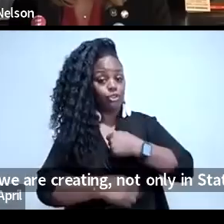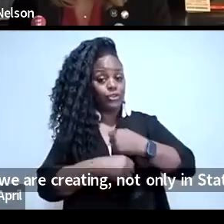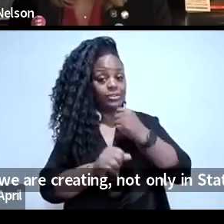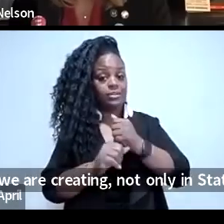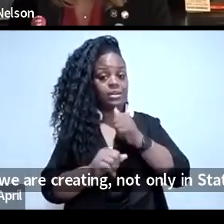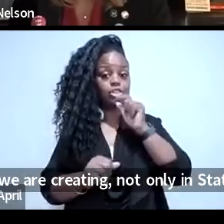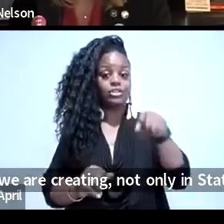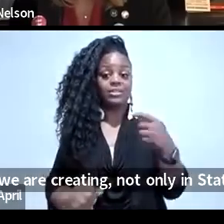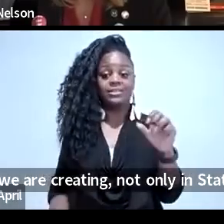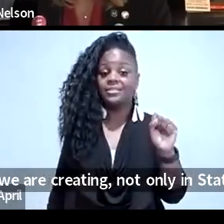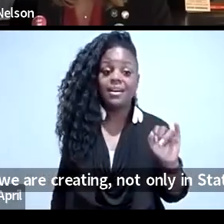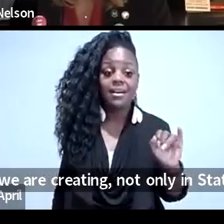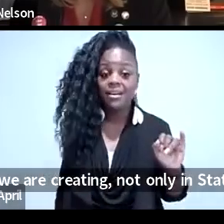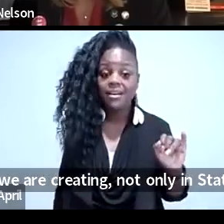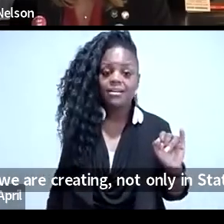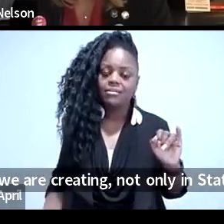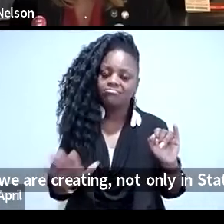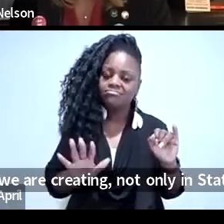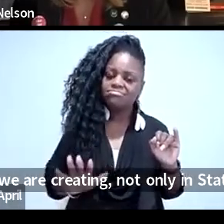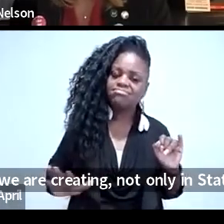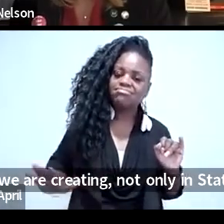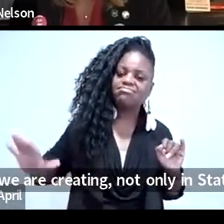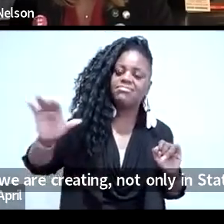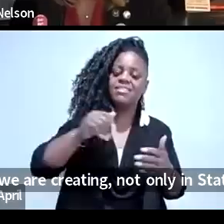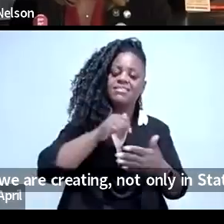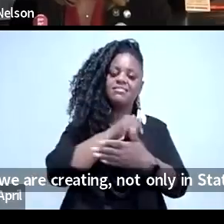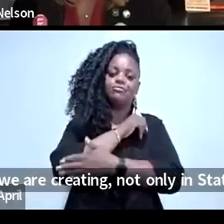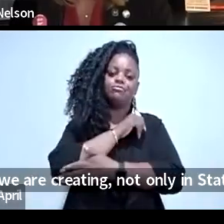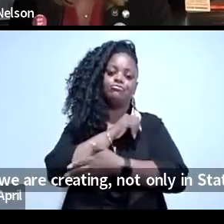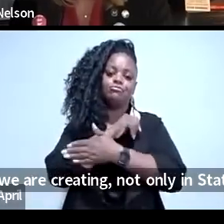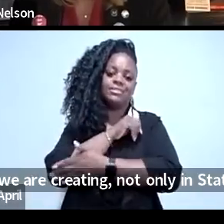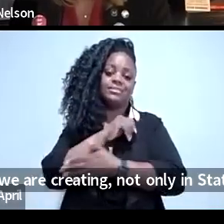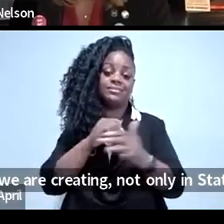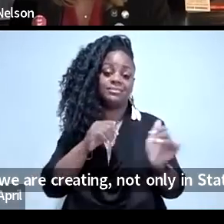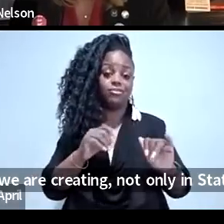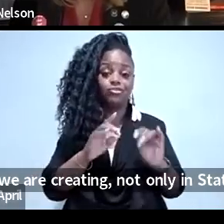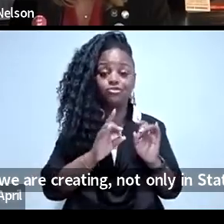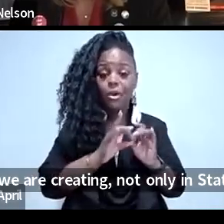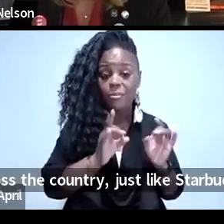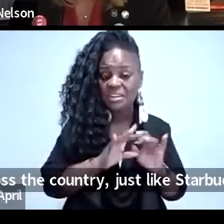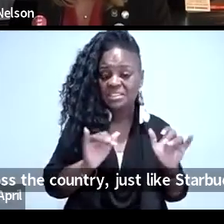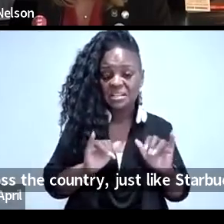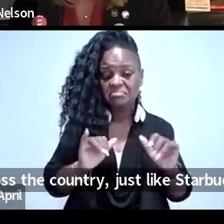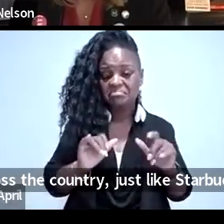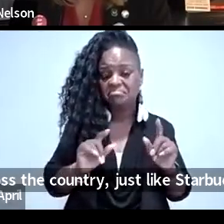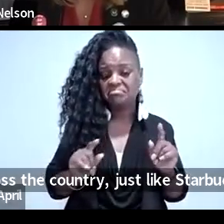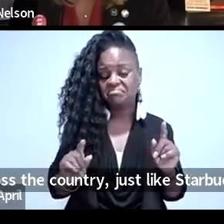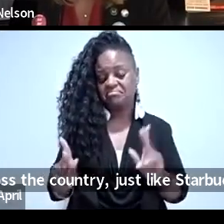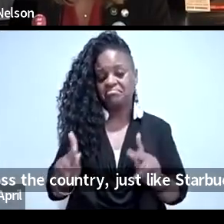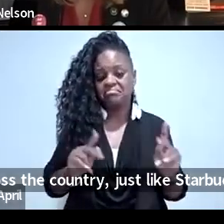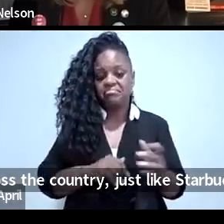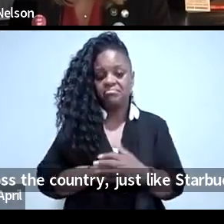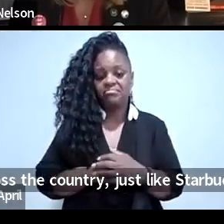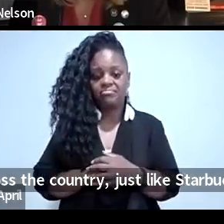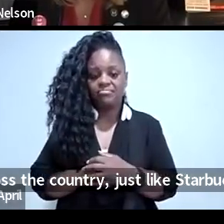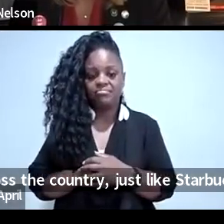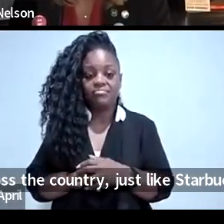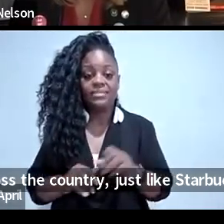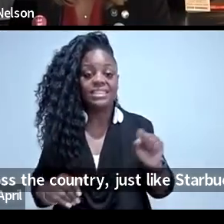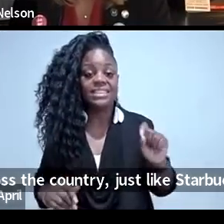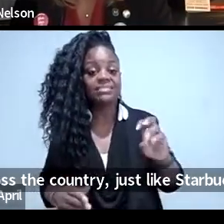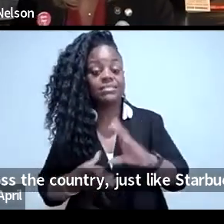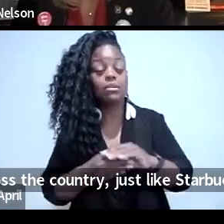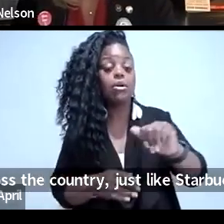is. Another question. Chris, you scored, registered a huge win in Staten Island, historic